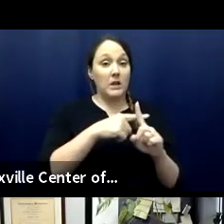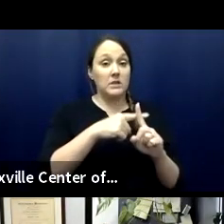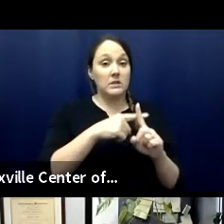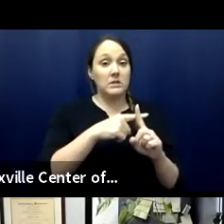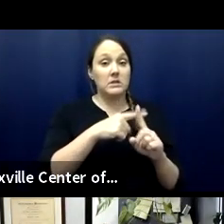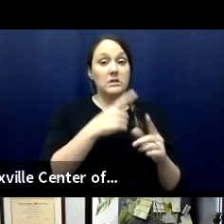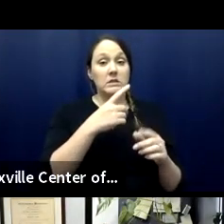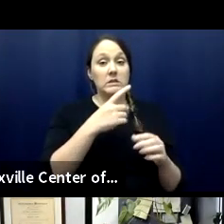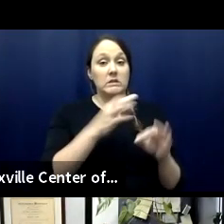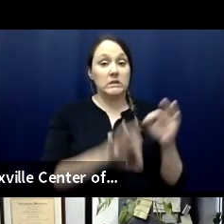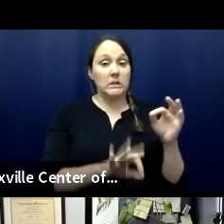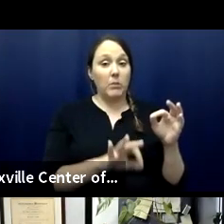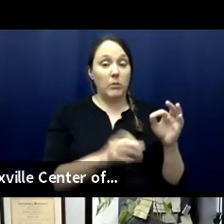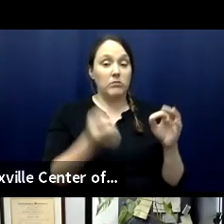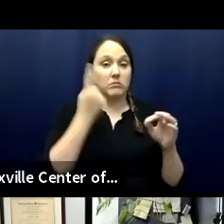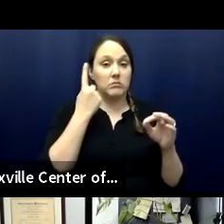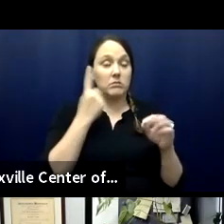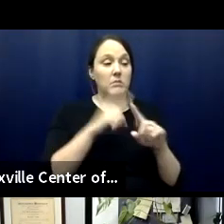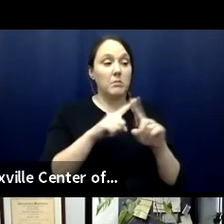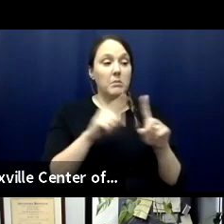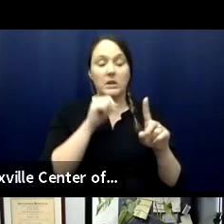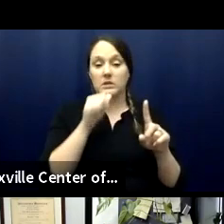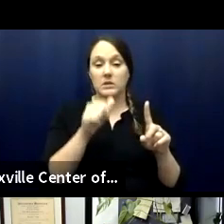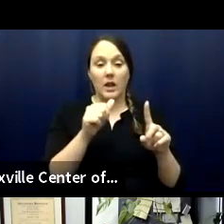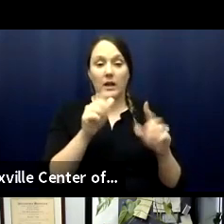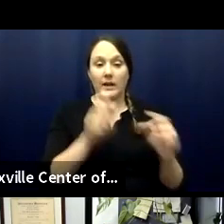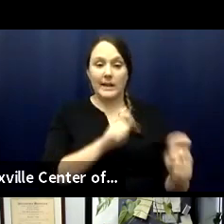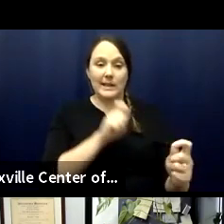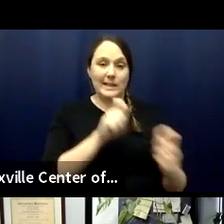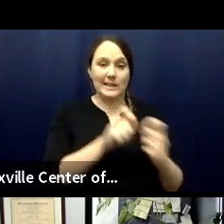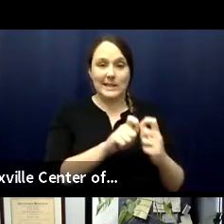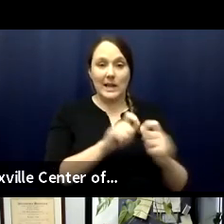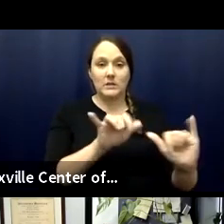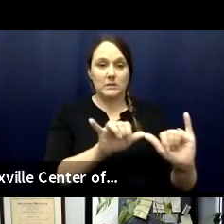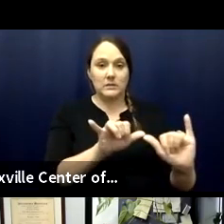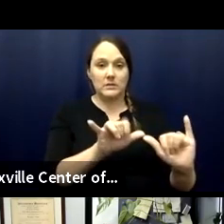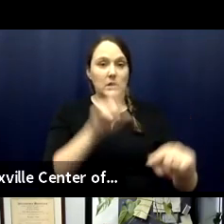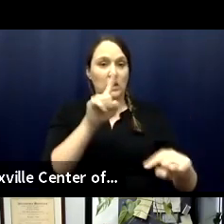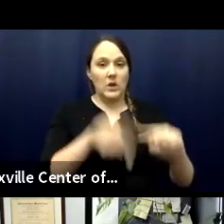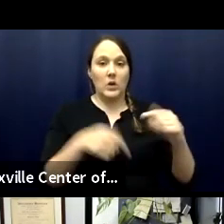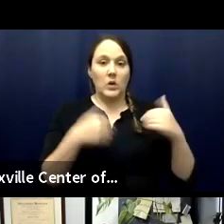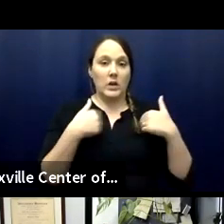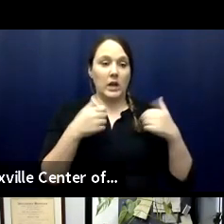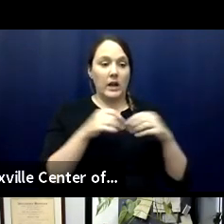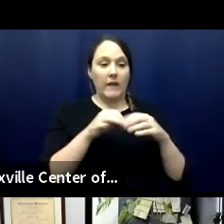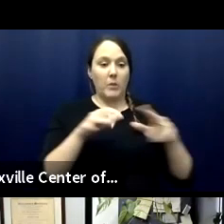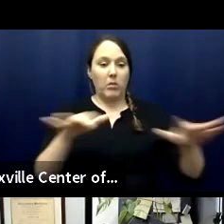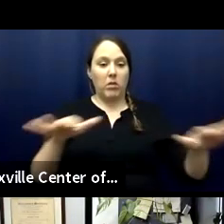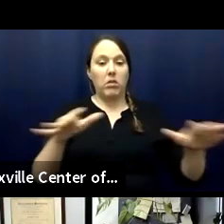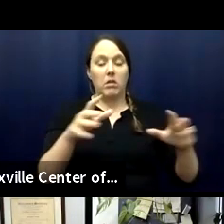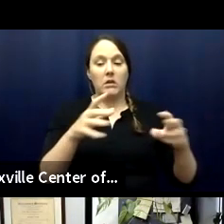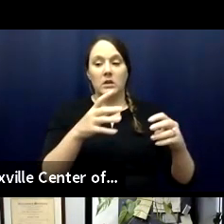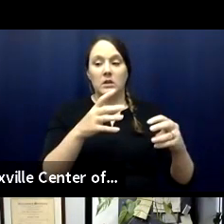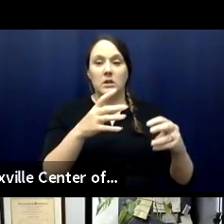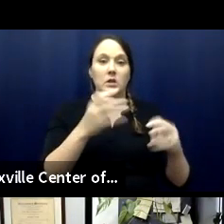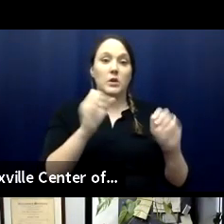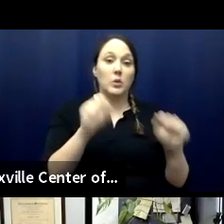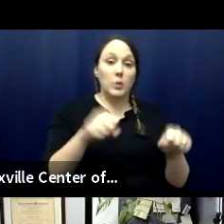to get a grasp on, but it's not a very precise instrument because you can't have a large outbreak in a small